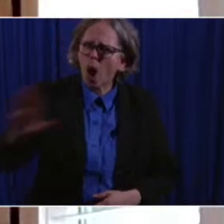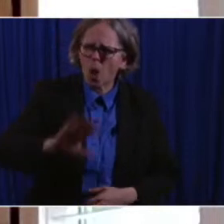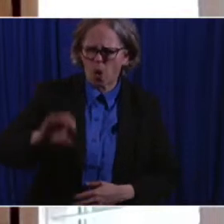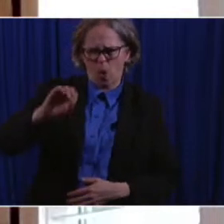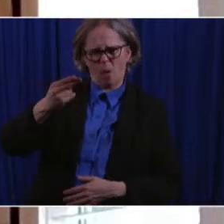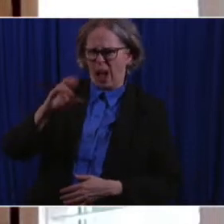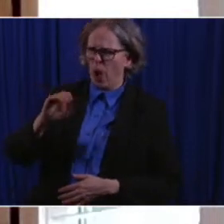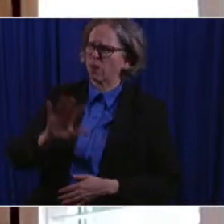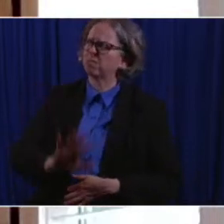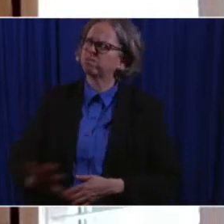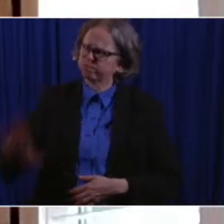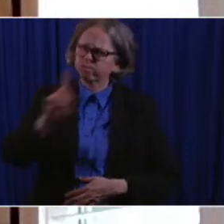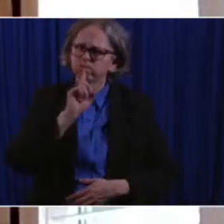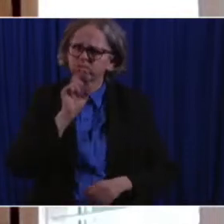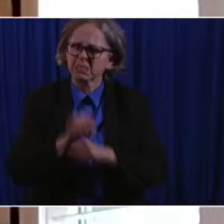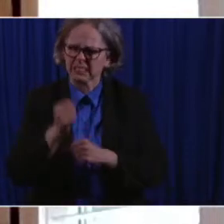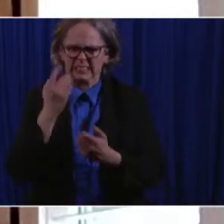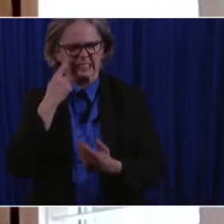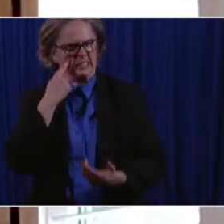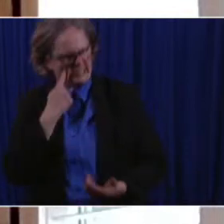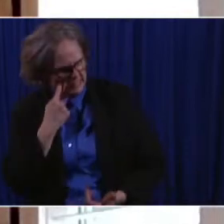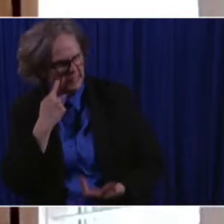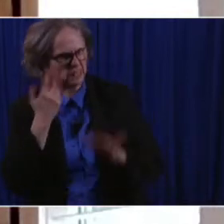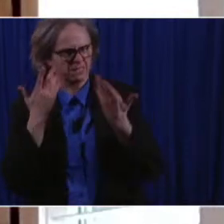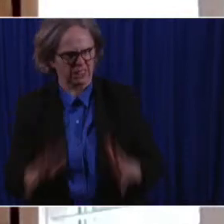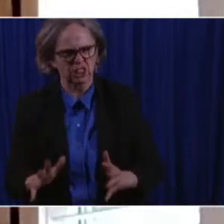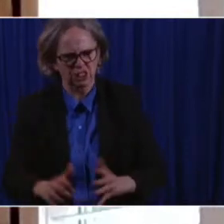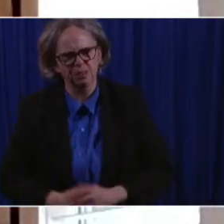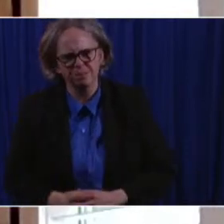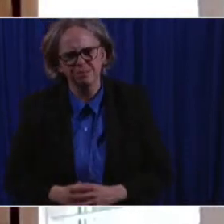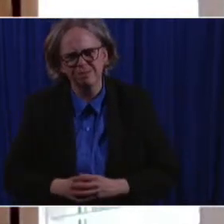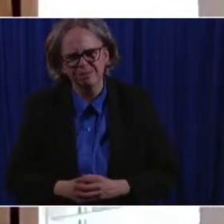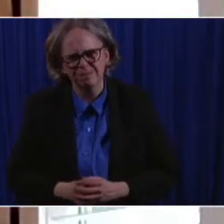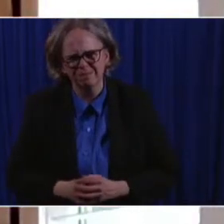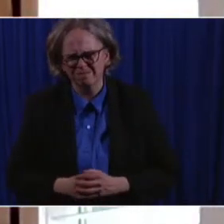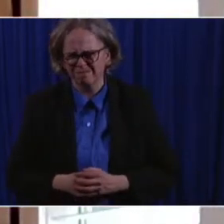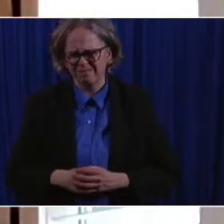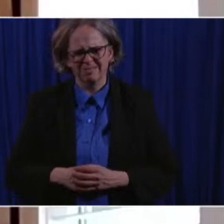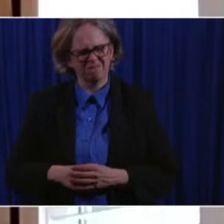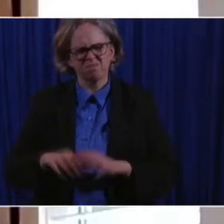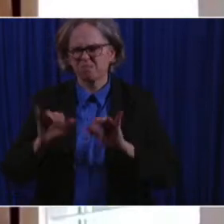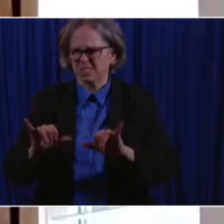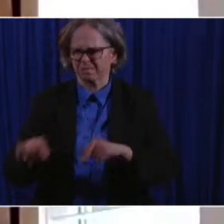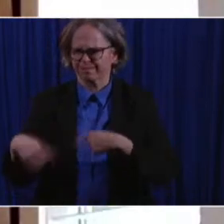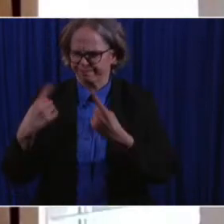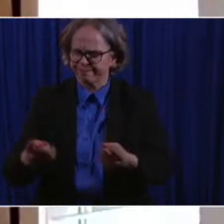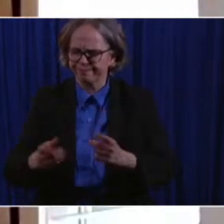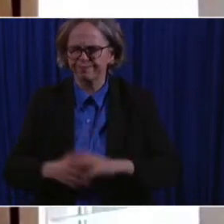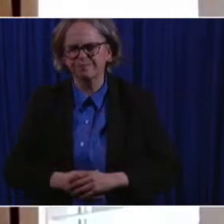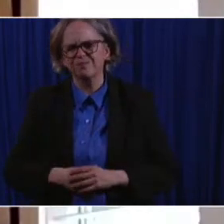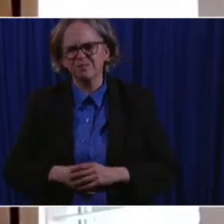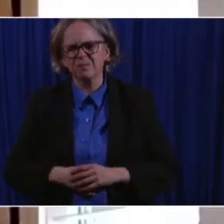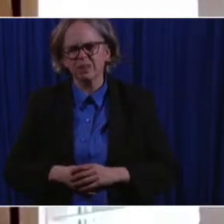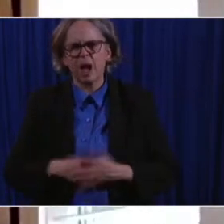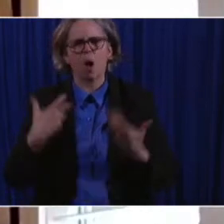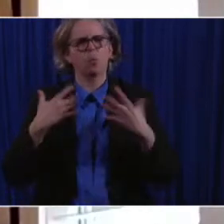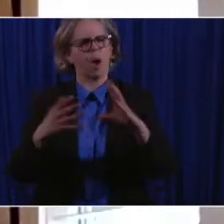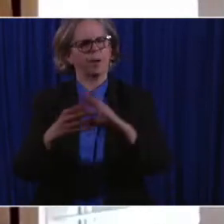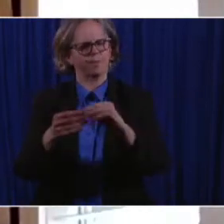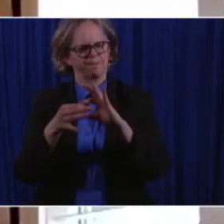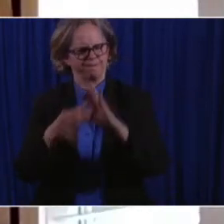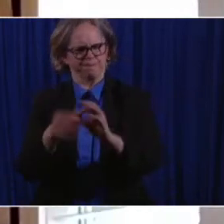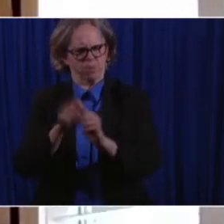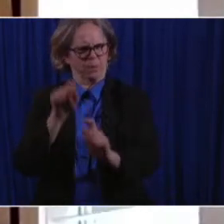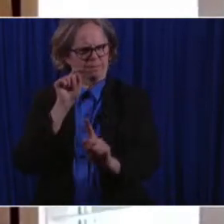has been from the first time that we saw these and continues to be the case now. And we've